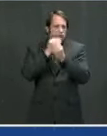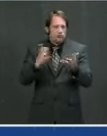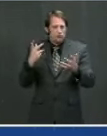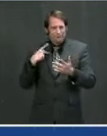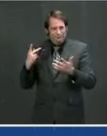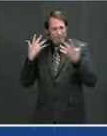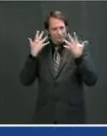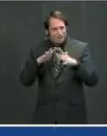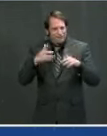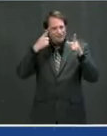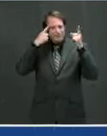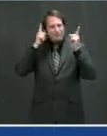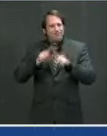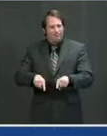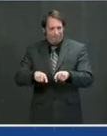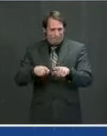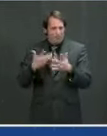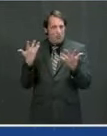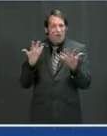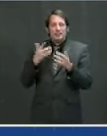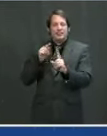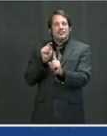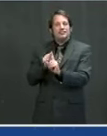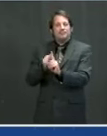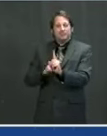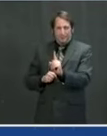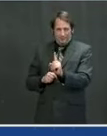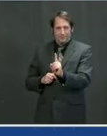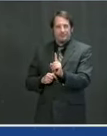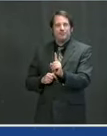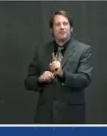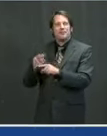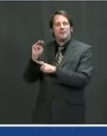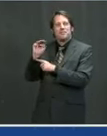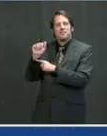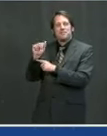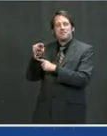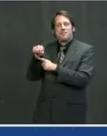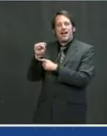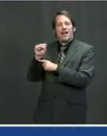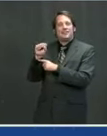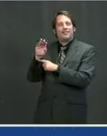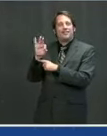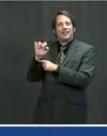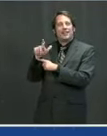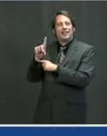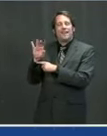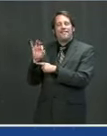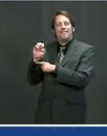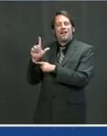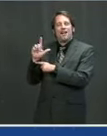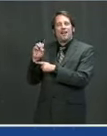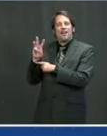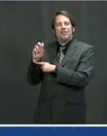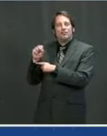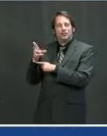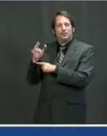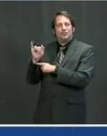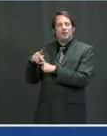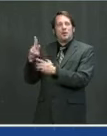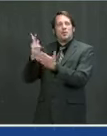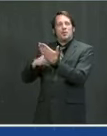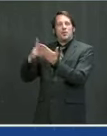what is called the Mansfield Fellowship Program to promote people-to-people connections between our countries. Before